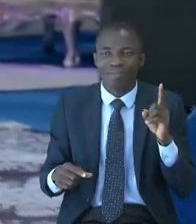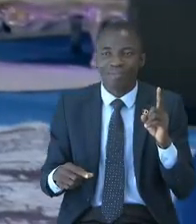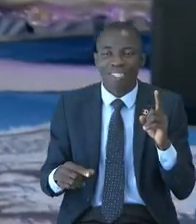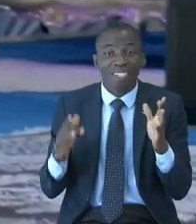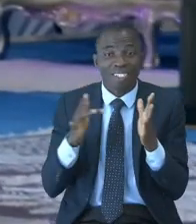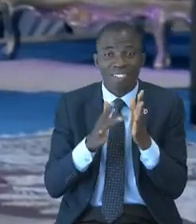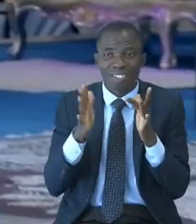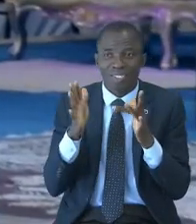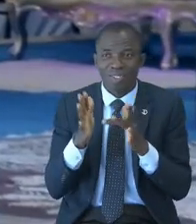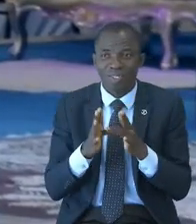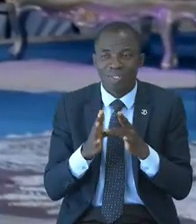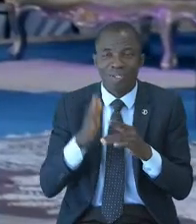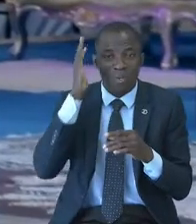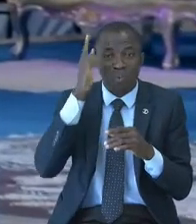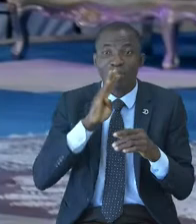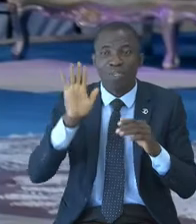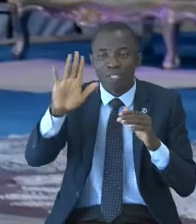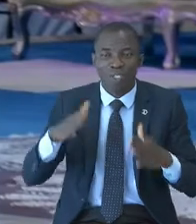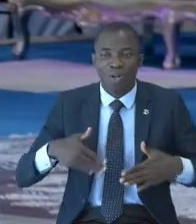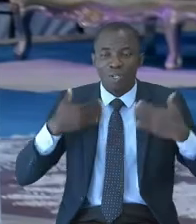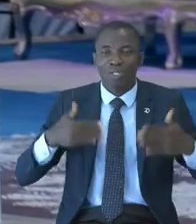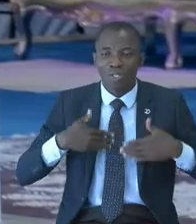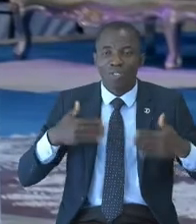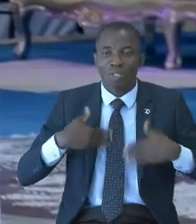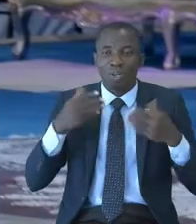Jesus will be your joy.